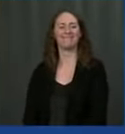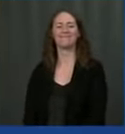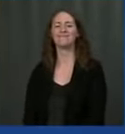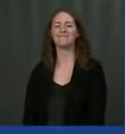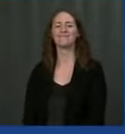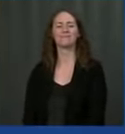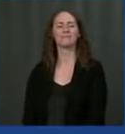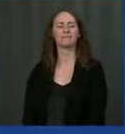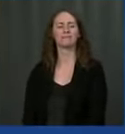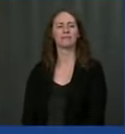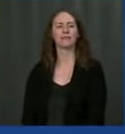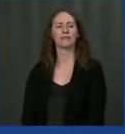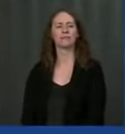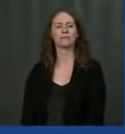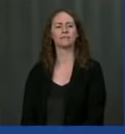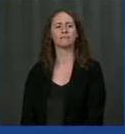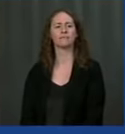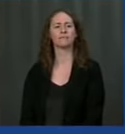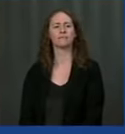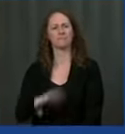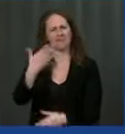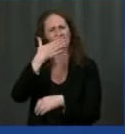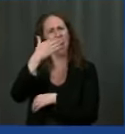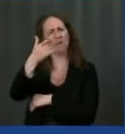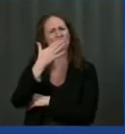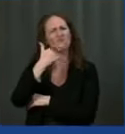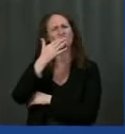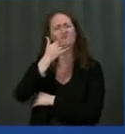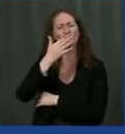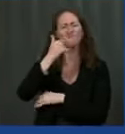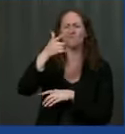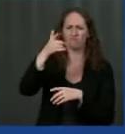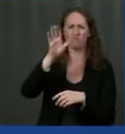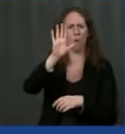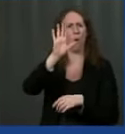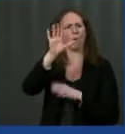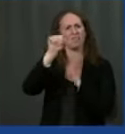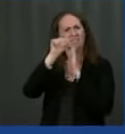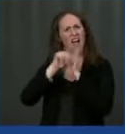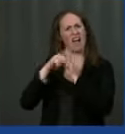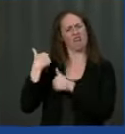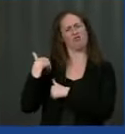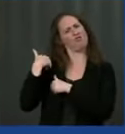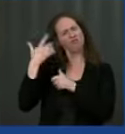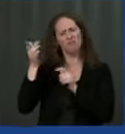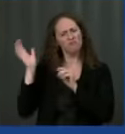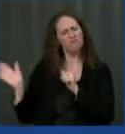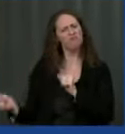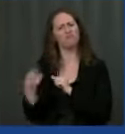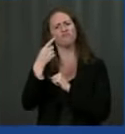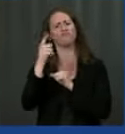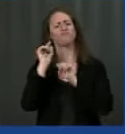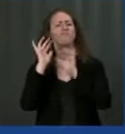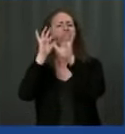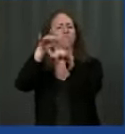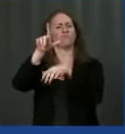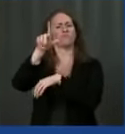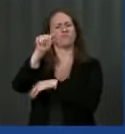some of those search and rescue teams to Louisiana. And is Mayor Cantrell on?